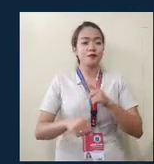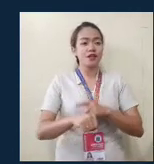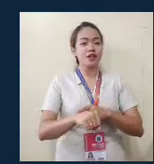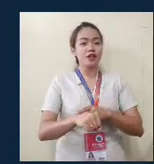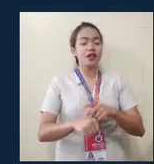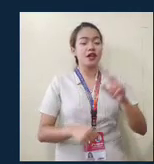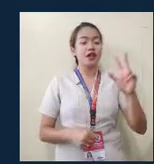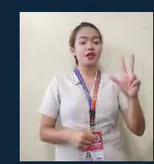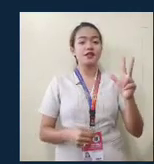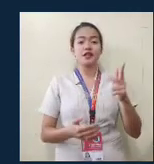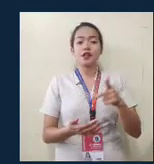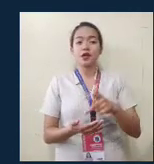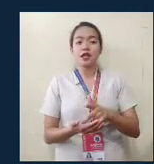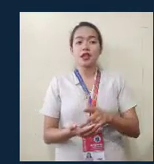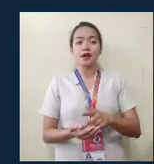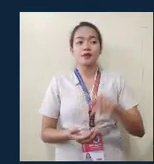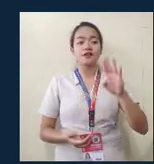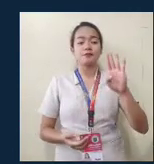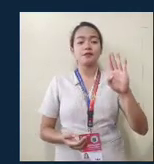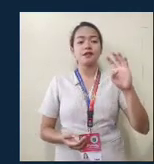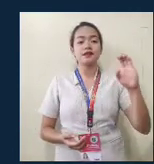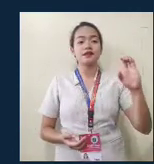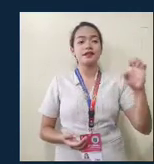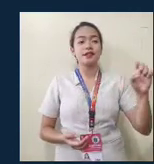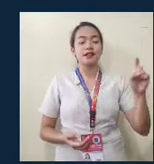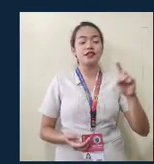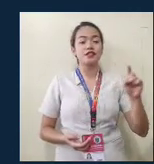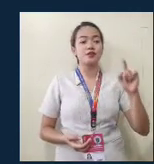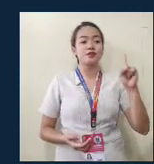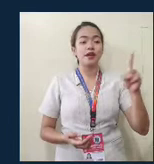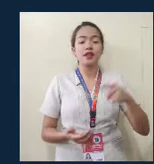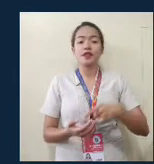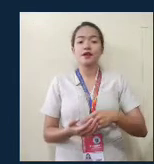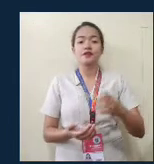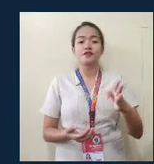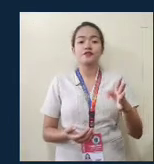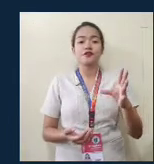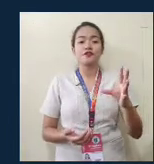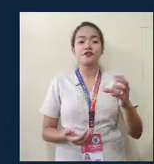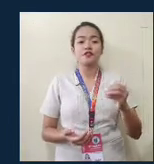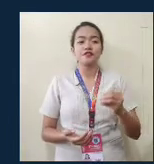Pre-mechanical period, dated 3000 BCE to